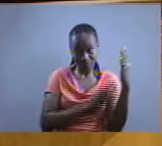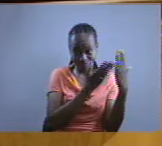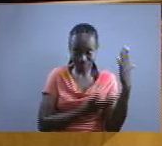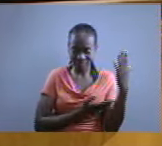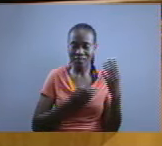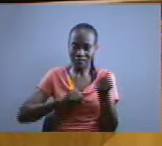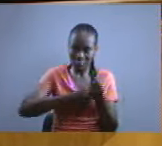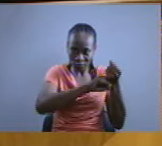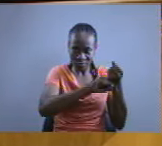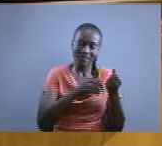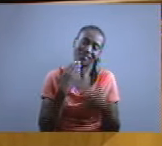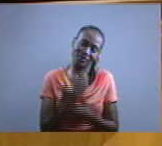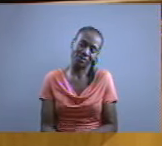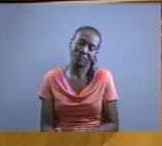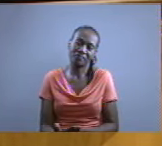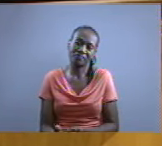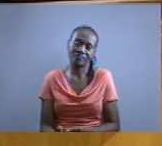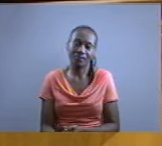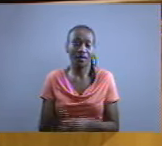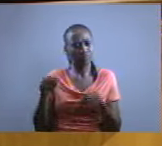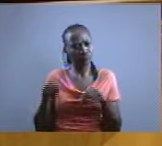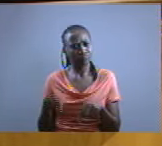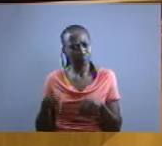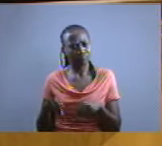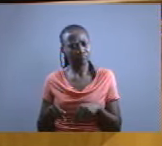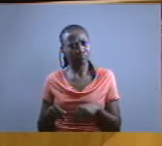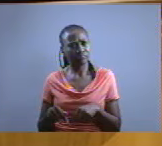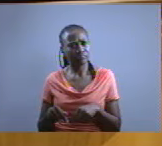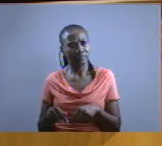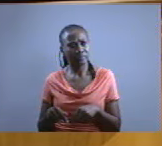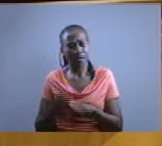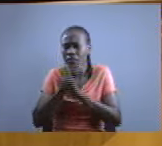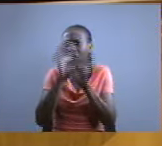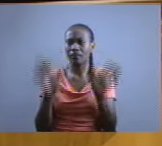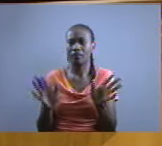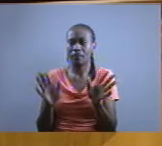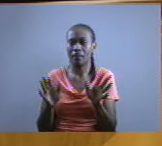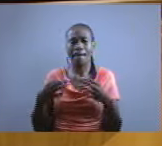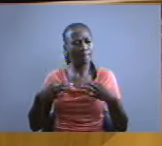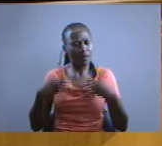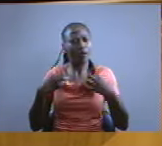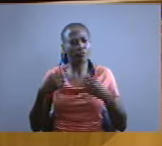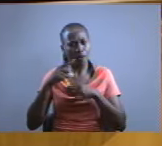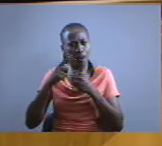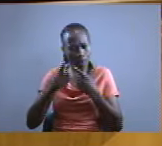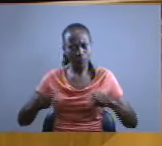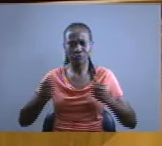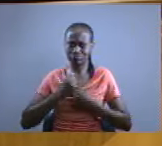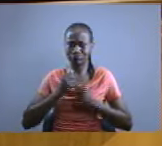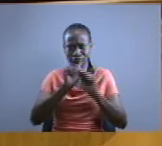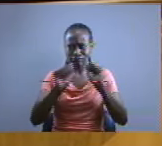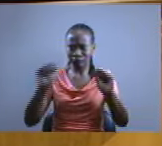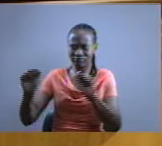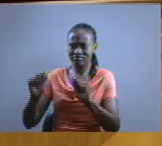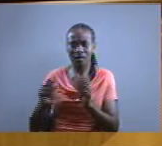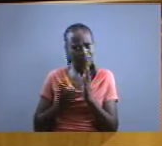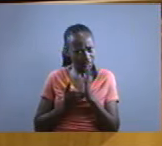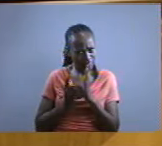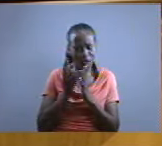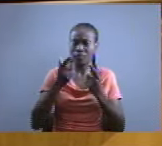afternoon that let us take pride in our languages. Let us develop them, let